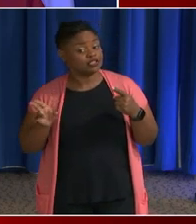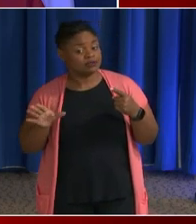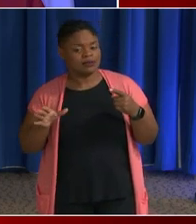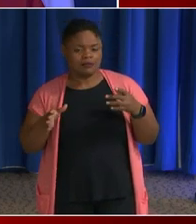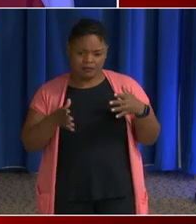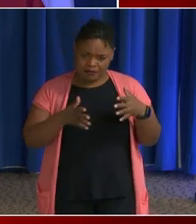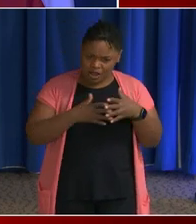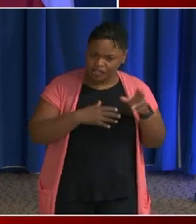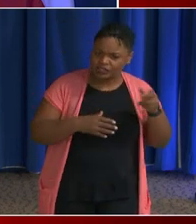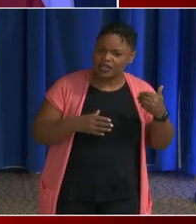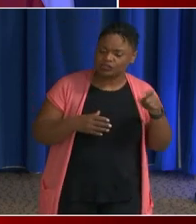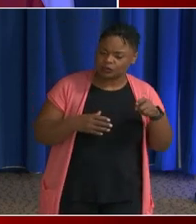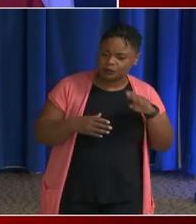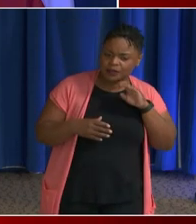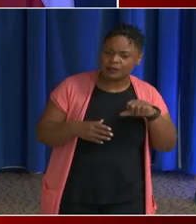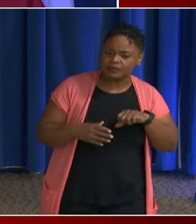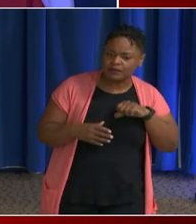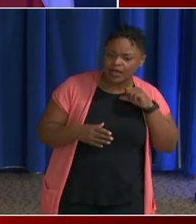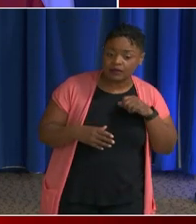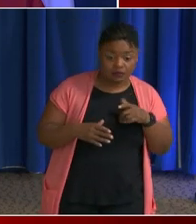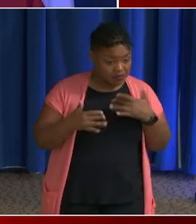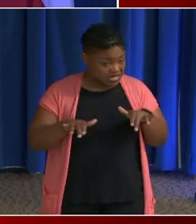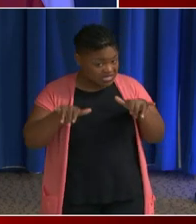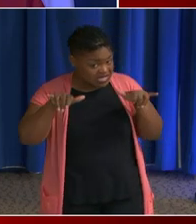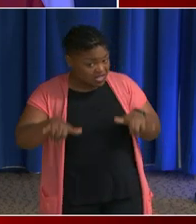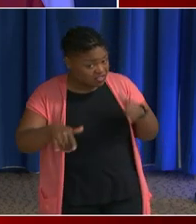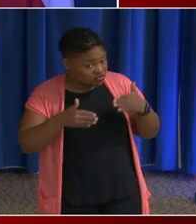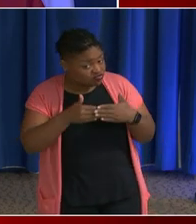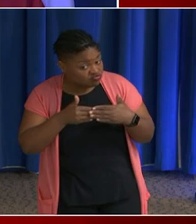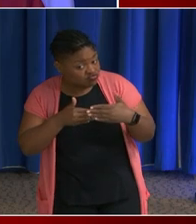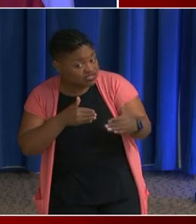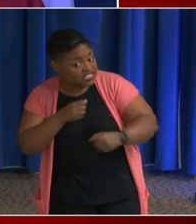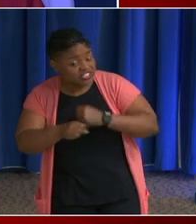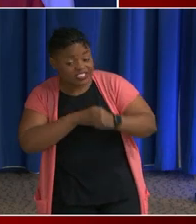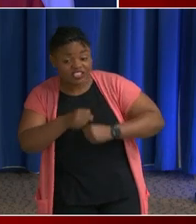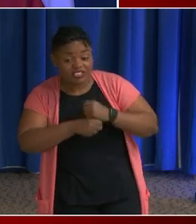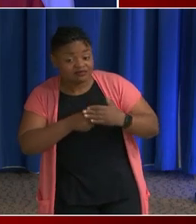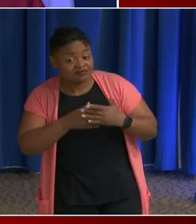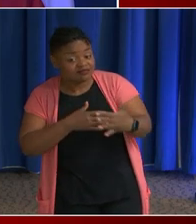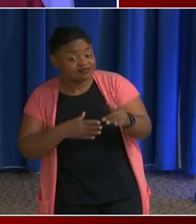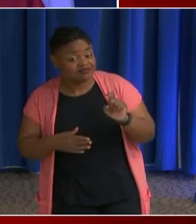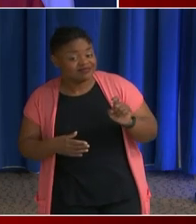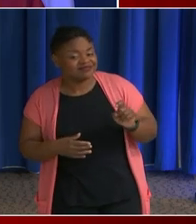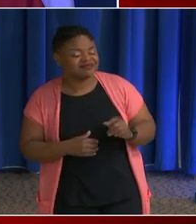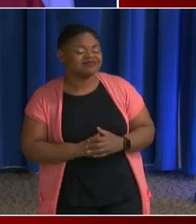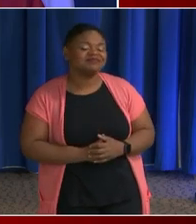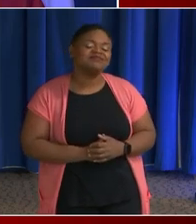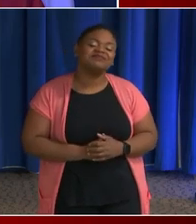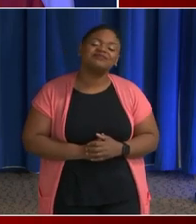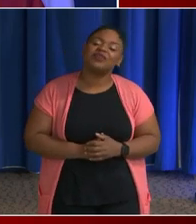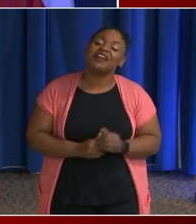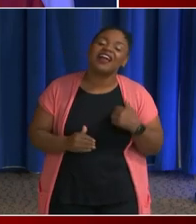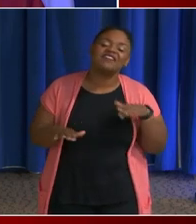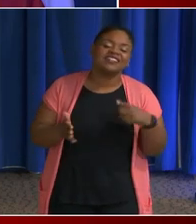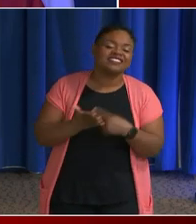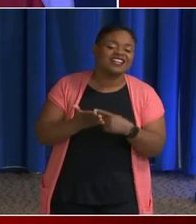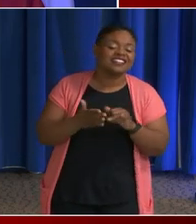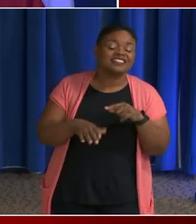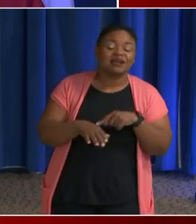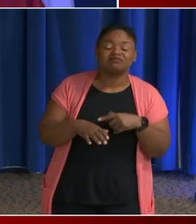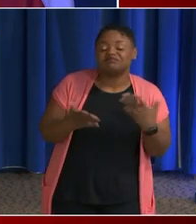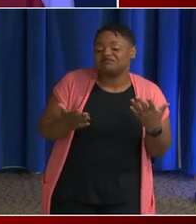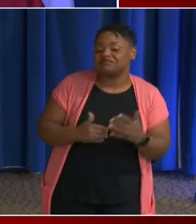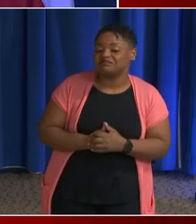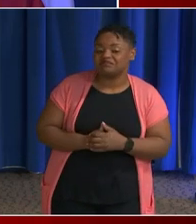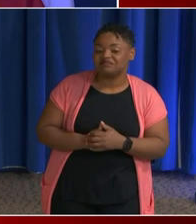proud of it. Does the plan to just keep it there for years? We haven't discussed how long it's going to stay there, but it, like all of our